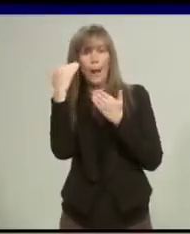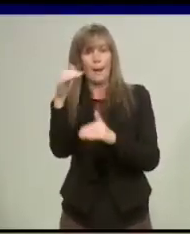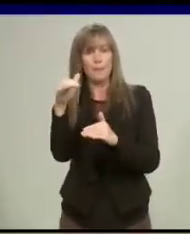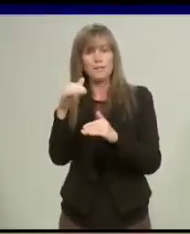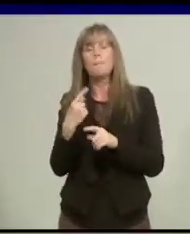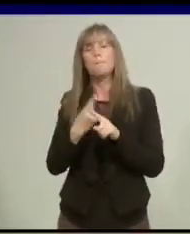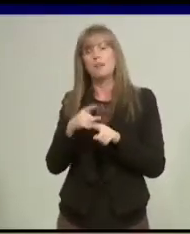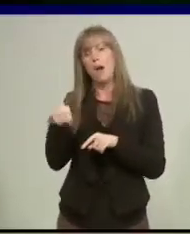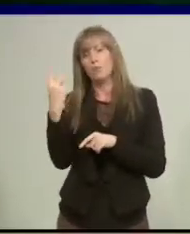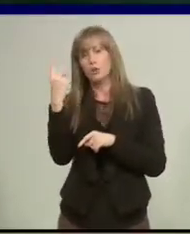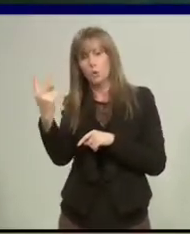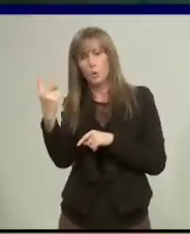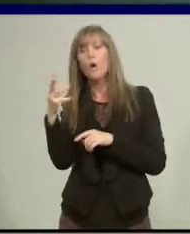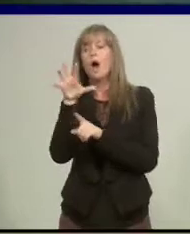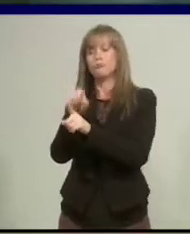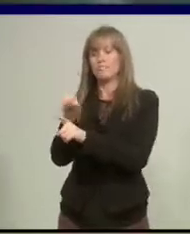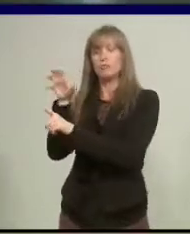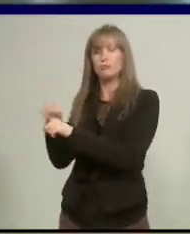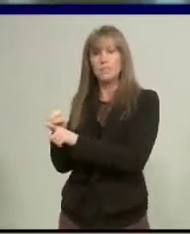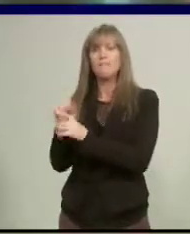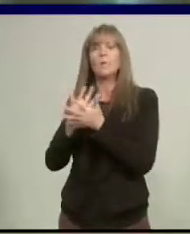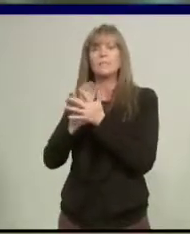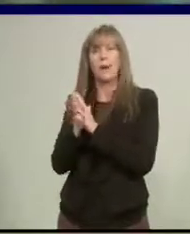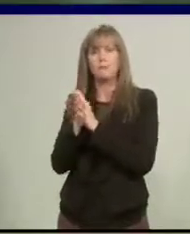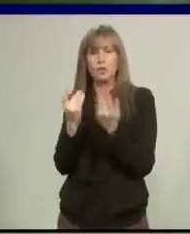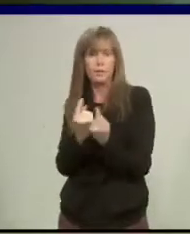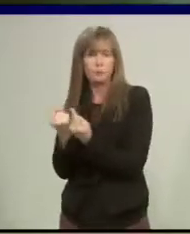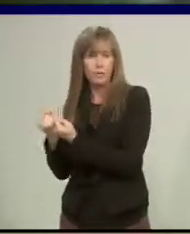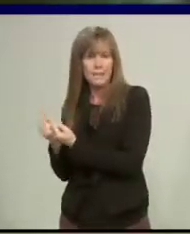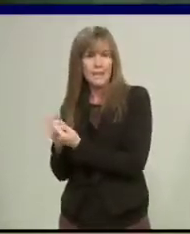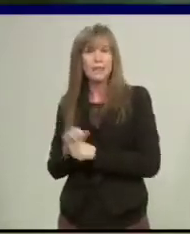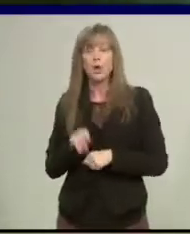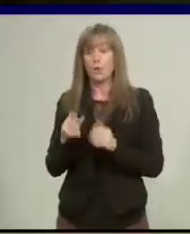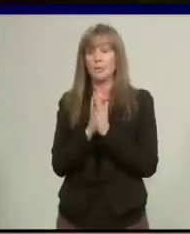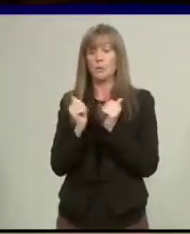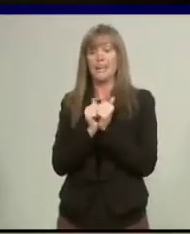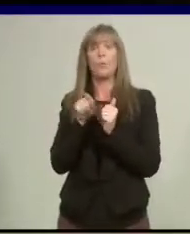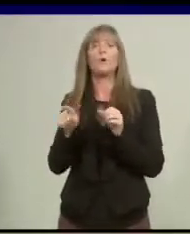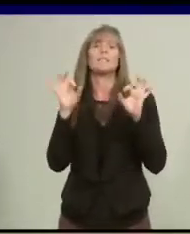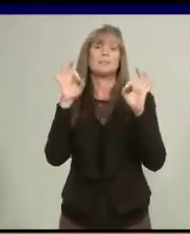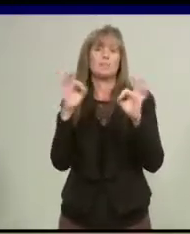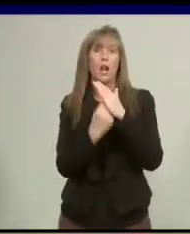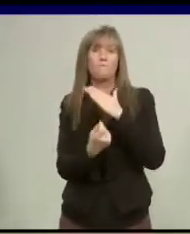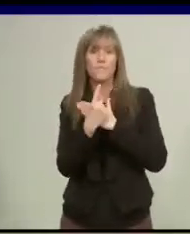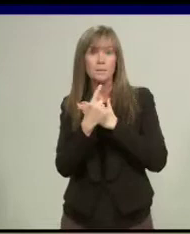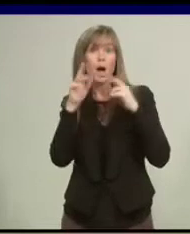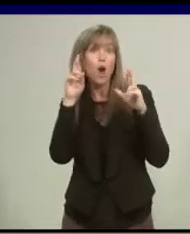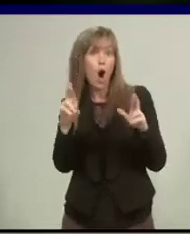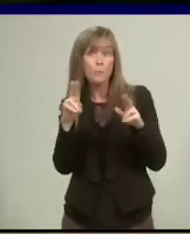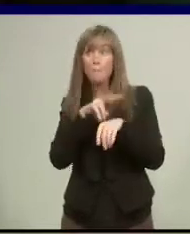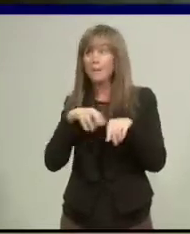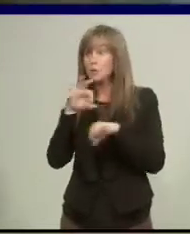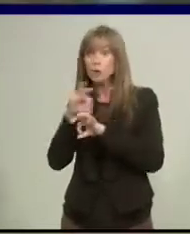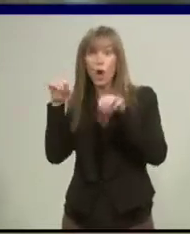were arrested for causing willful damage to property. The weekend's operation was a special event, and police are hoping when they're not out in